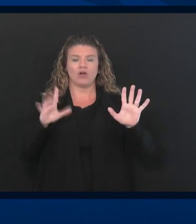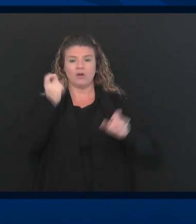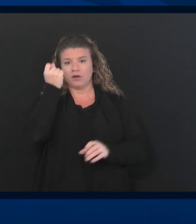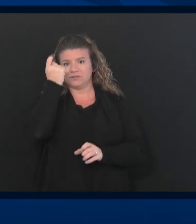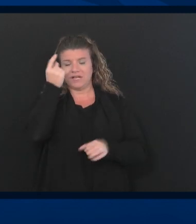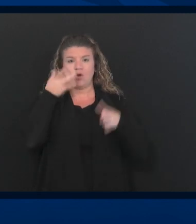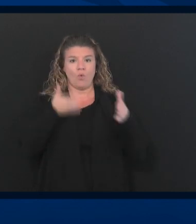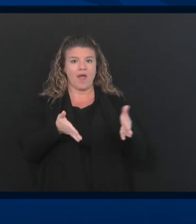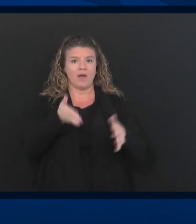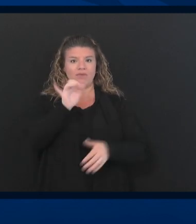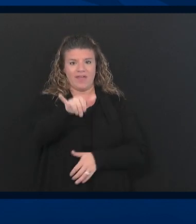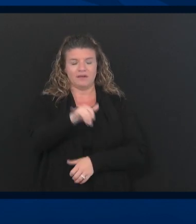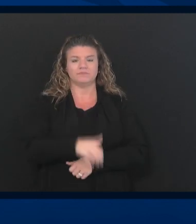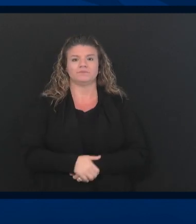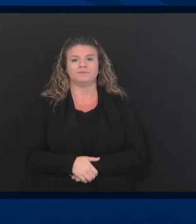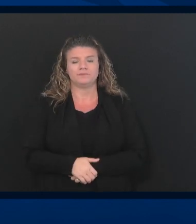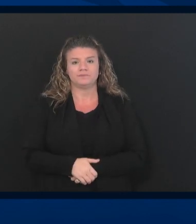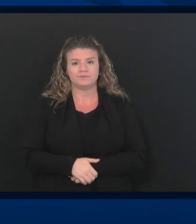understandable way with that.